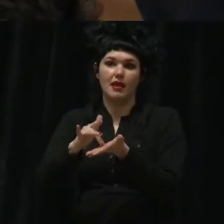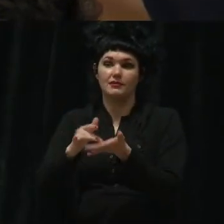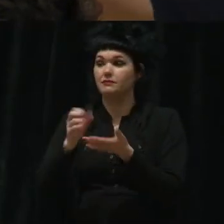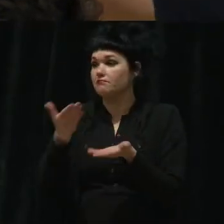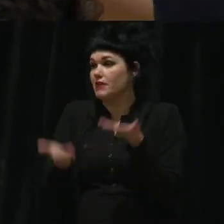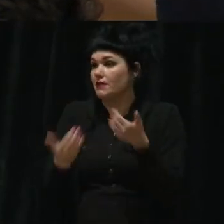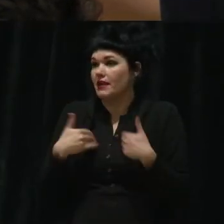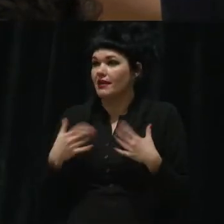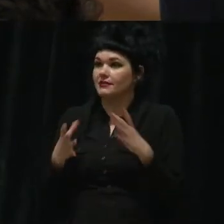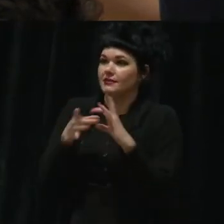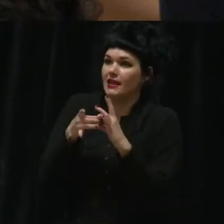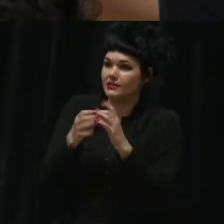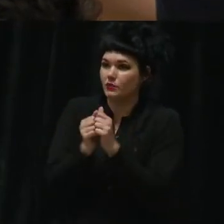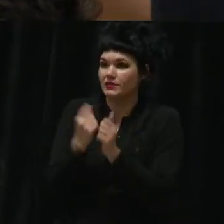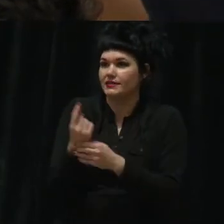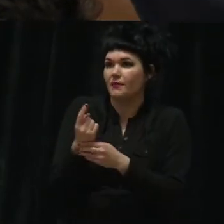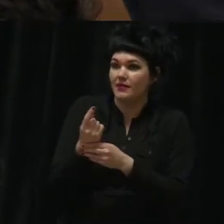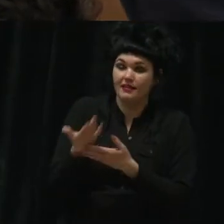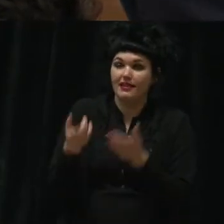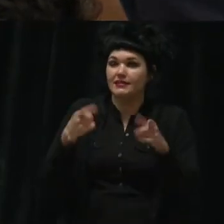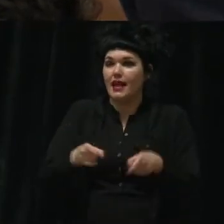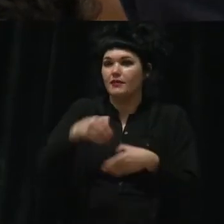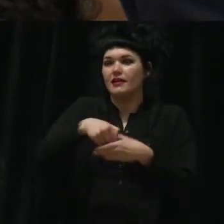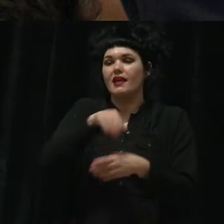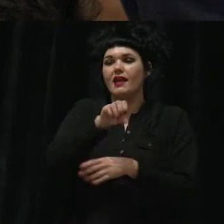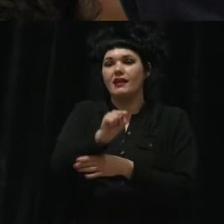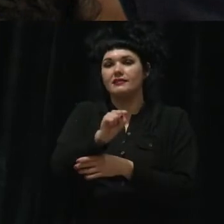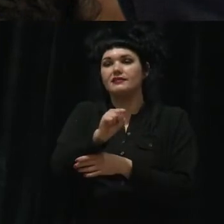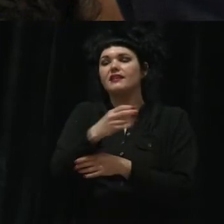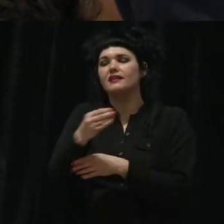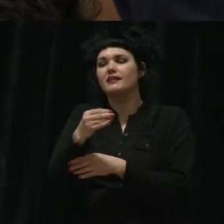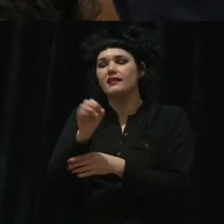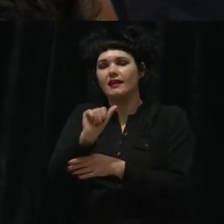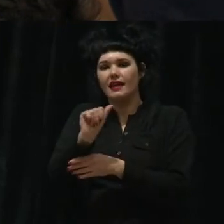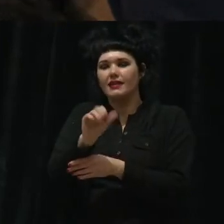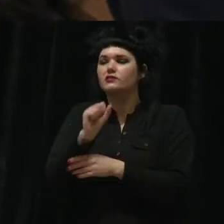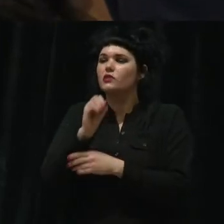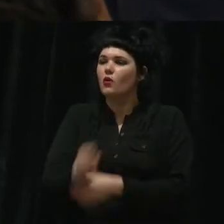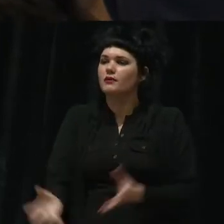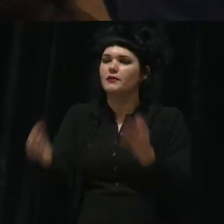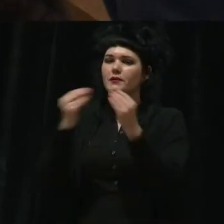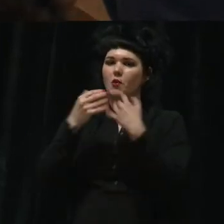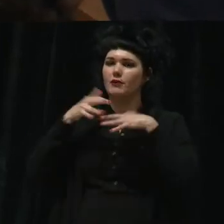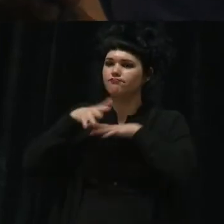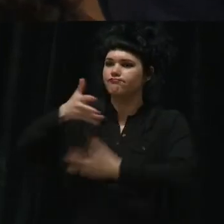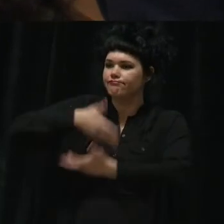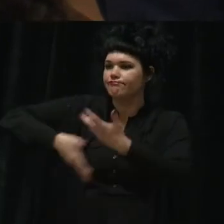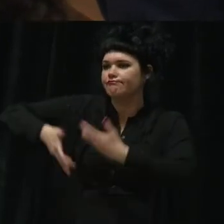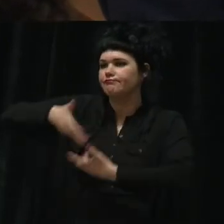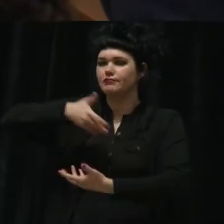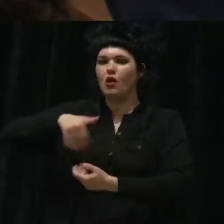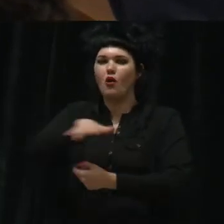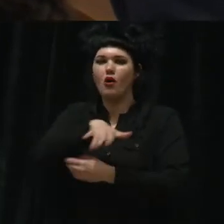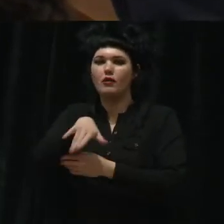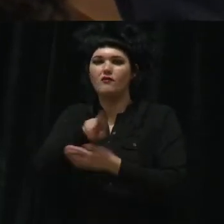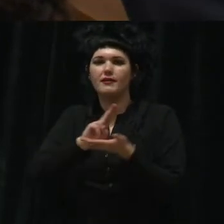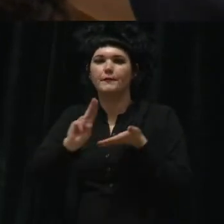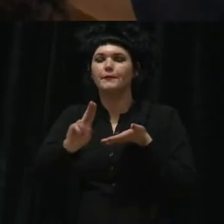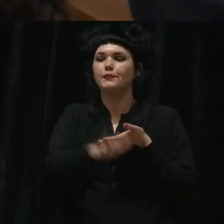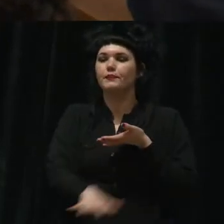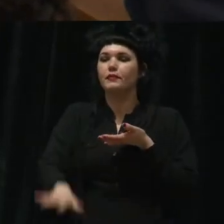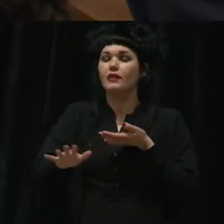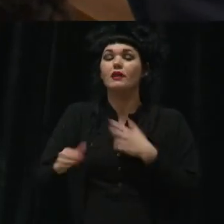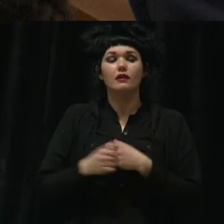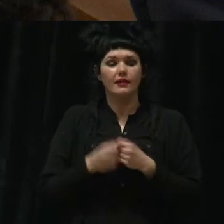some connection to something that's happening in LSNA. So greater integration across campus. And lastly, just another opportunity